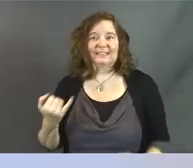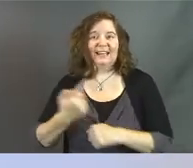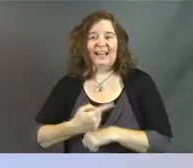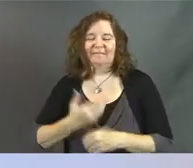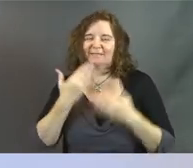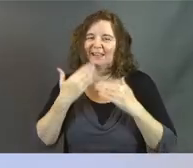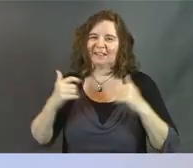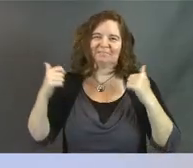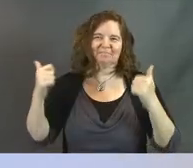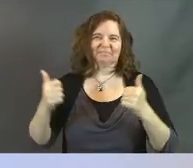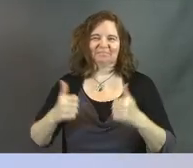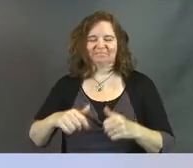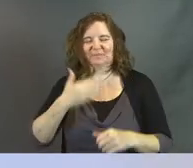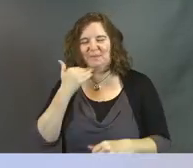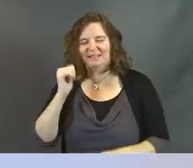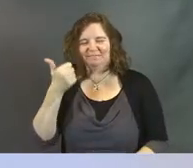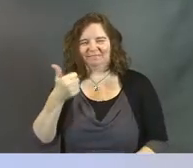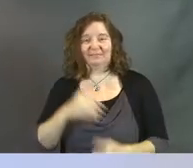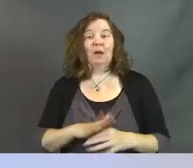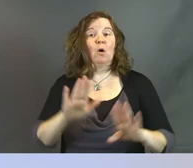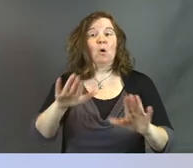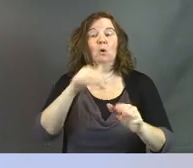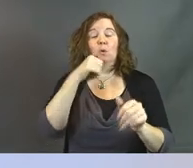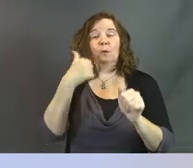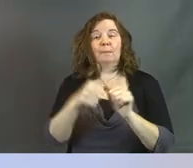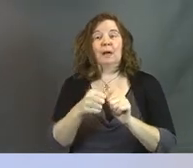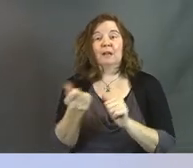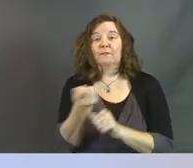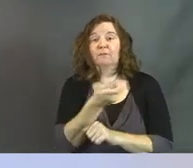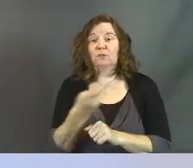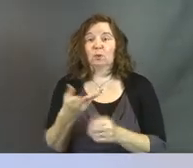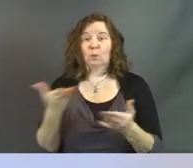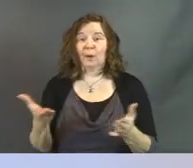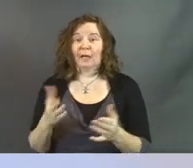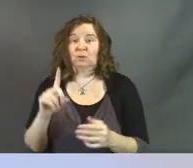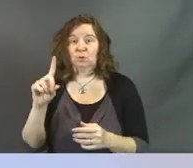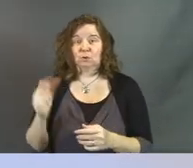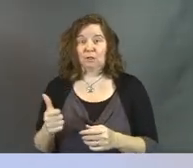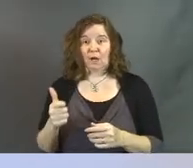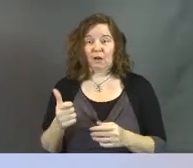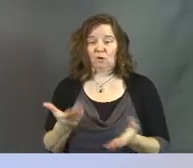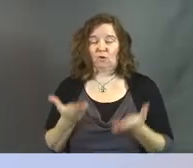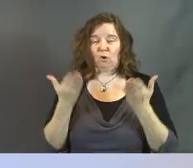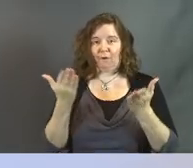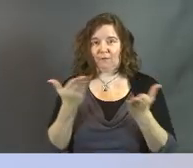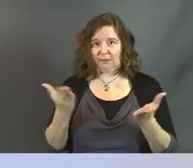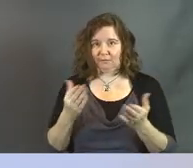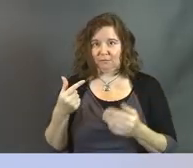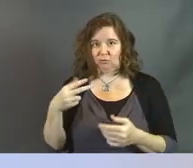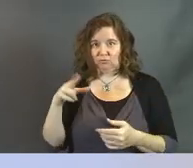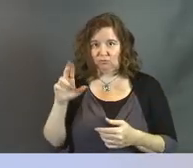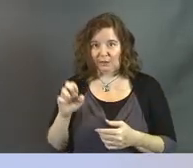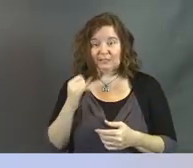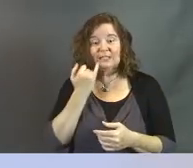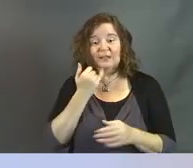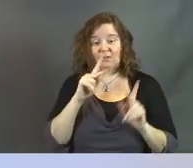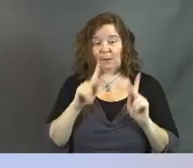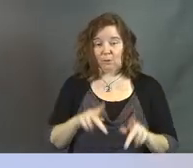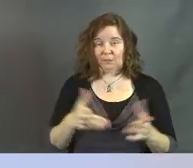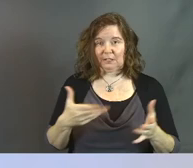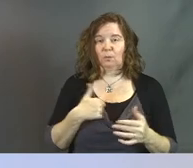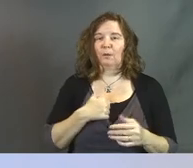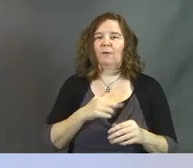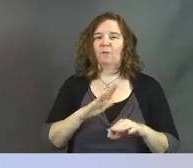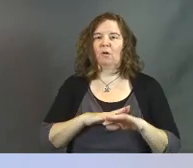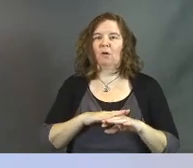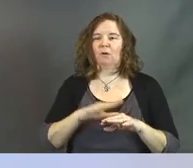today. Thanks for doing that, guys. You're the best. Hey, just a reminder of a few ways that we can do tithes or offering here at Grace Fellowship Church. If you are in person, we have